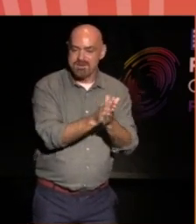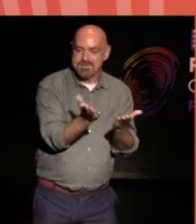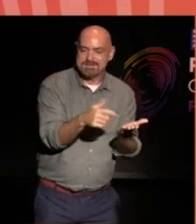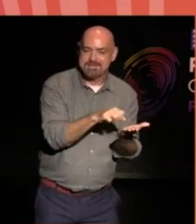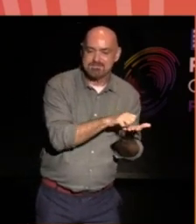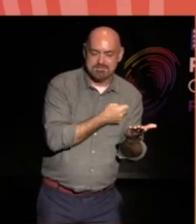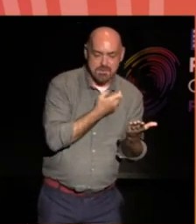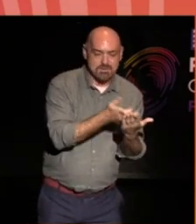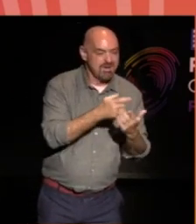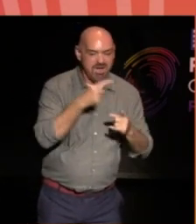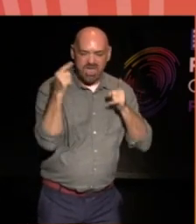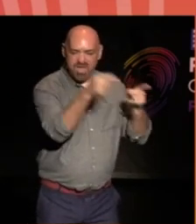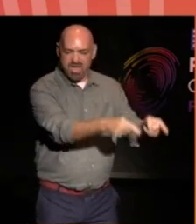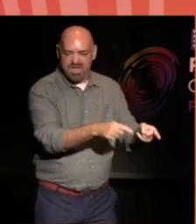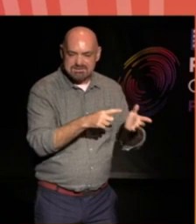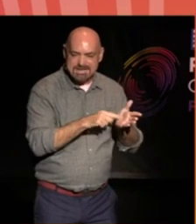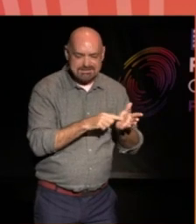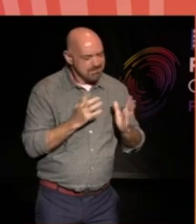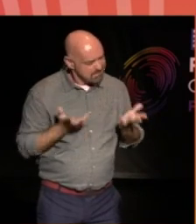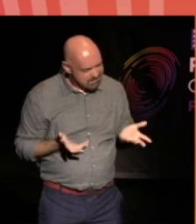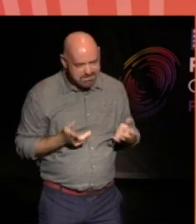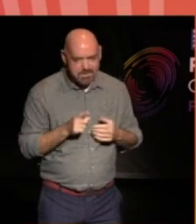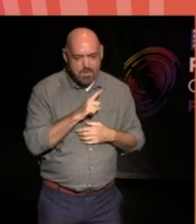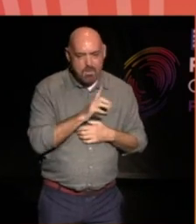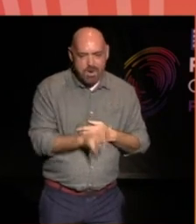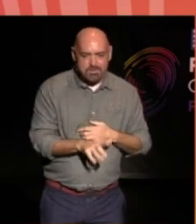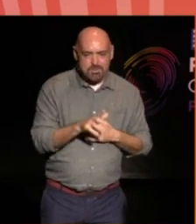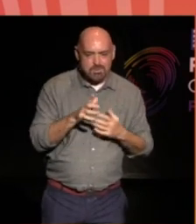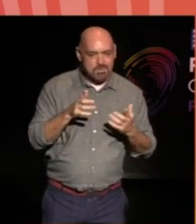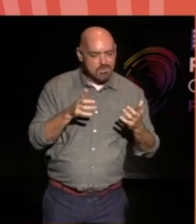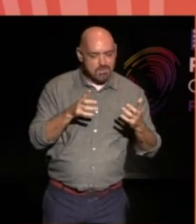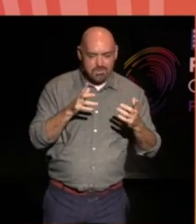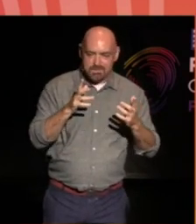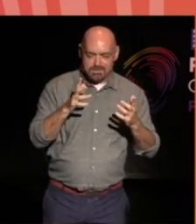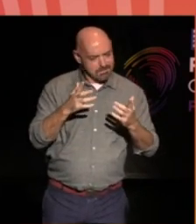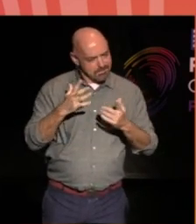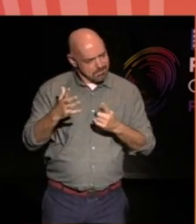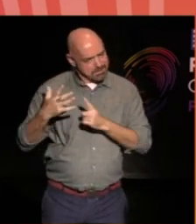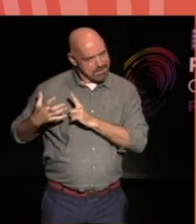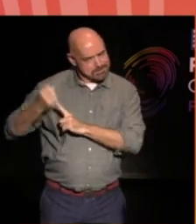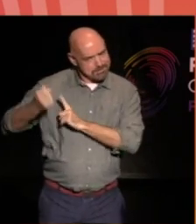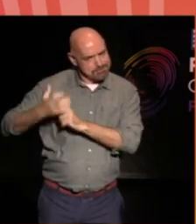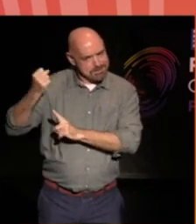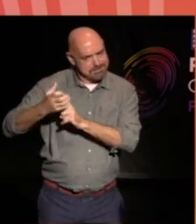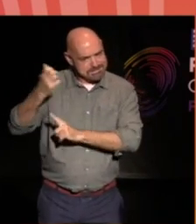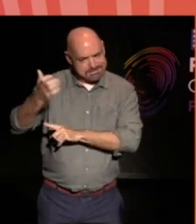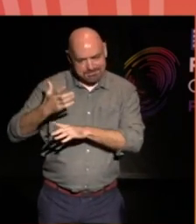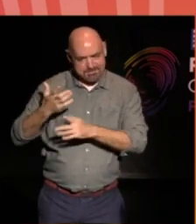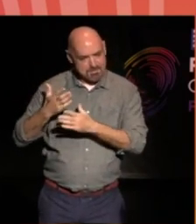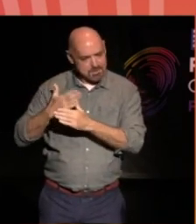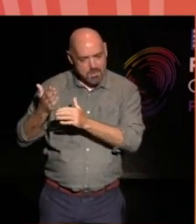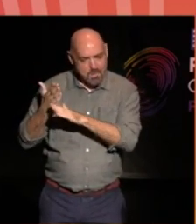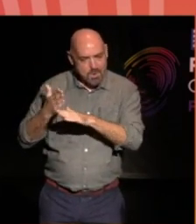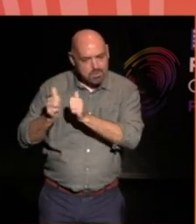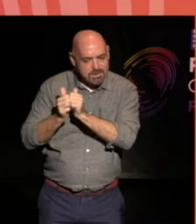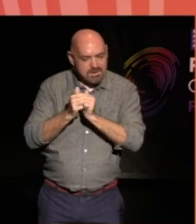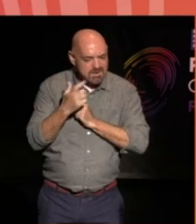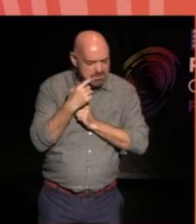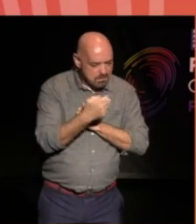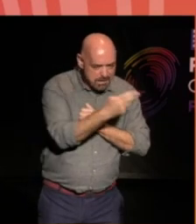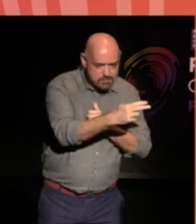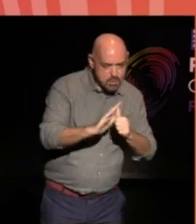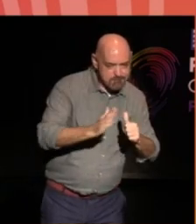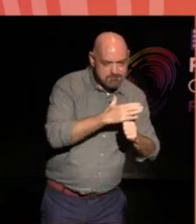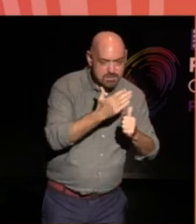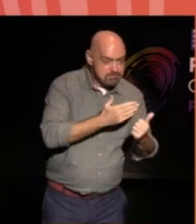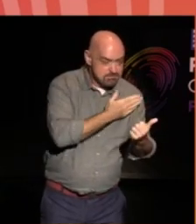who had been his great friend, and said, Tennyson, why don't you look at what we've managed to achieve when we do work together? And go back to your first